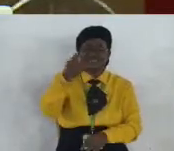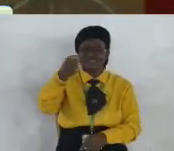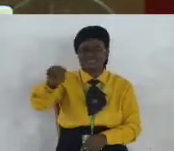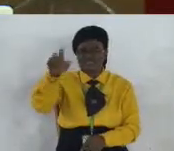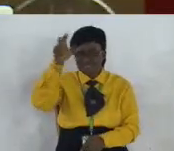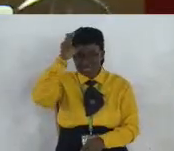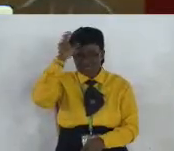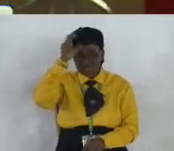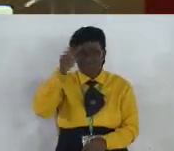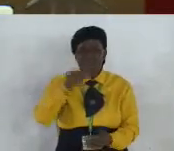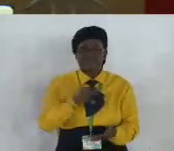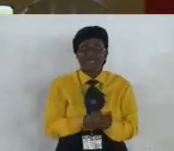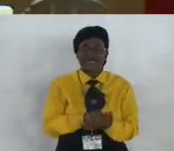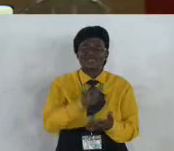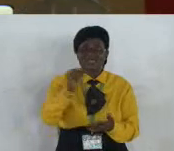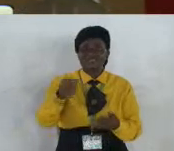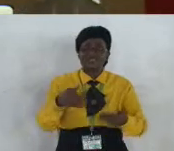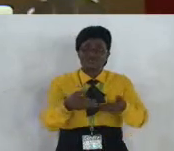That's equation three.